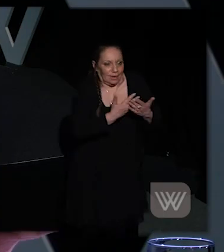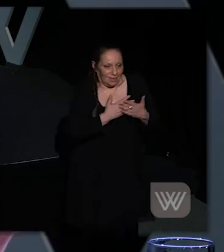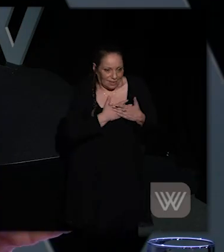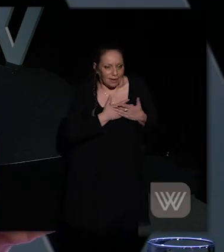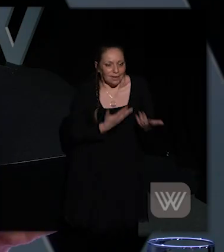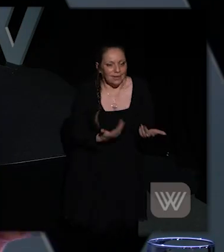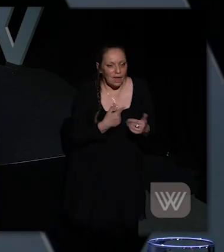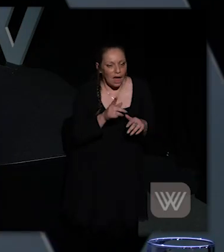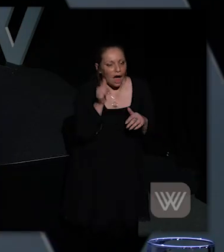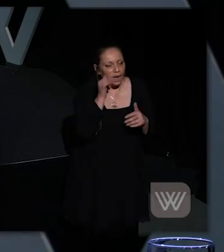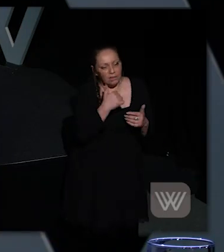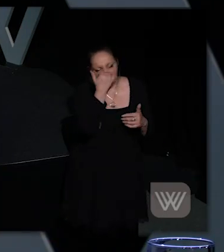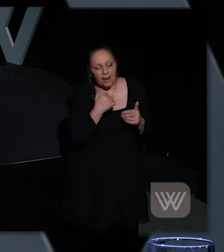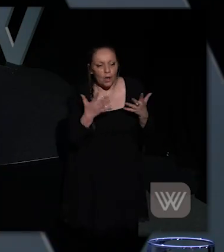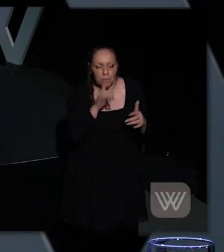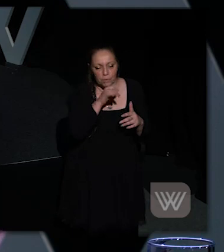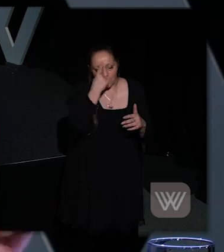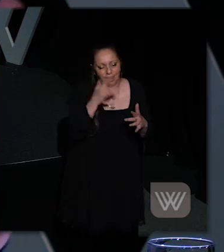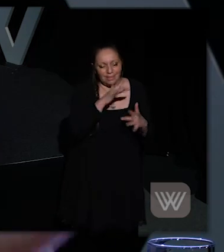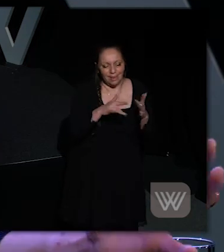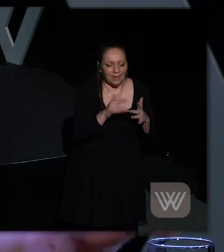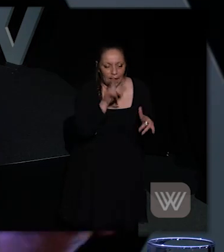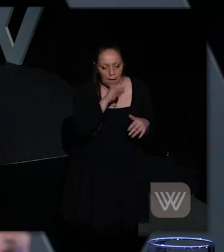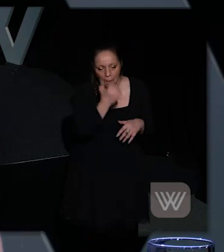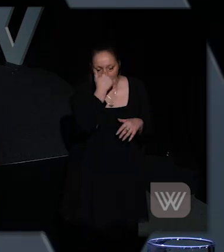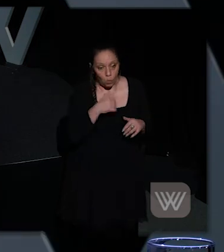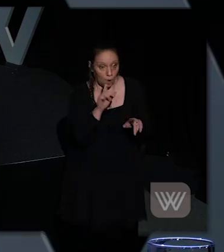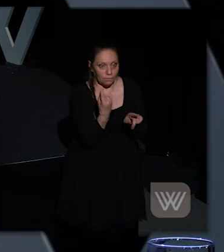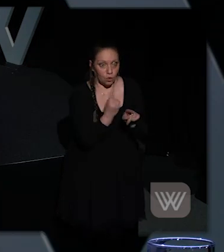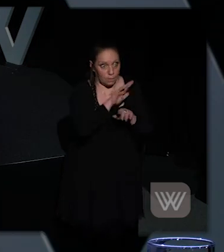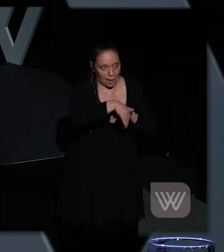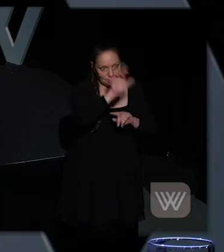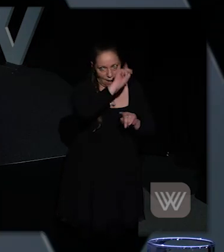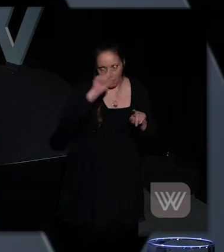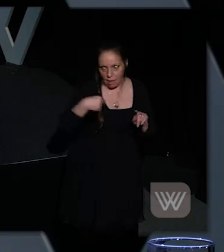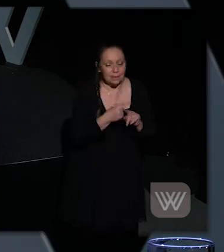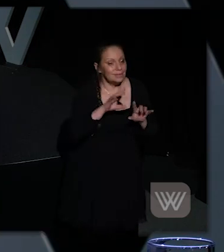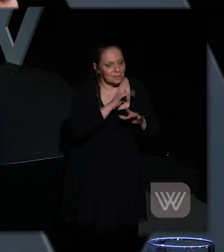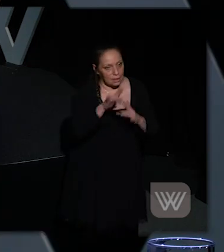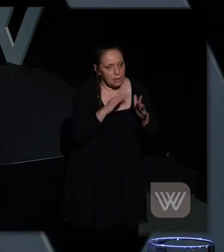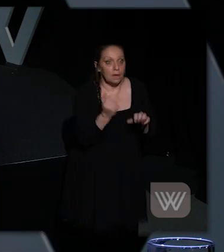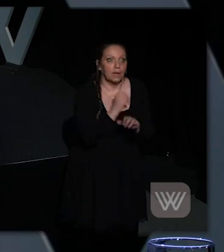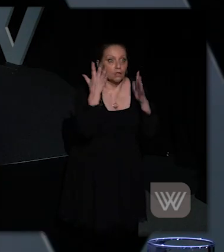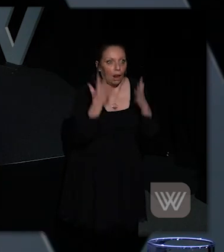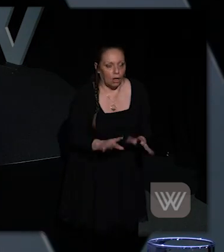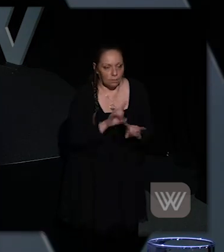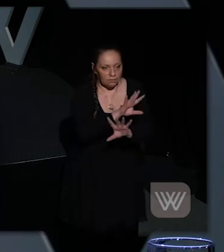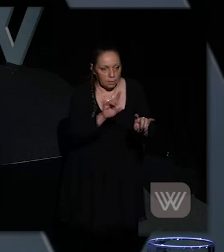I know sometimes people think the internet is frivolous. You know, obviously a lot of what I've talked about today is the internet doing a lot of damage.